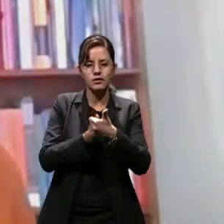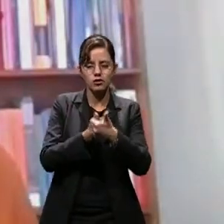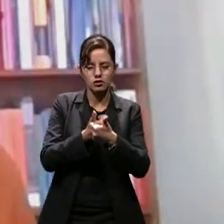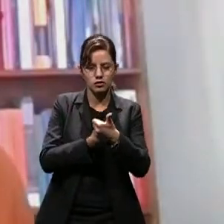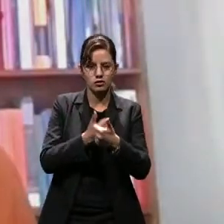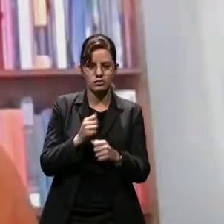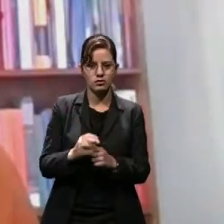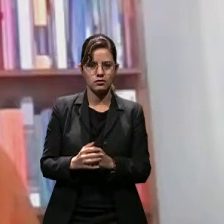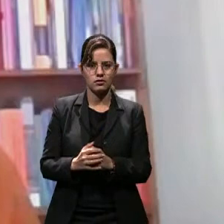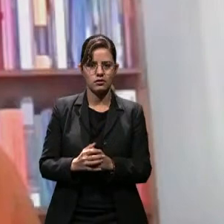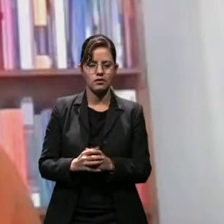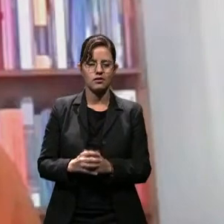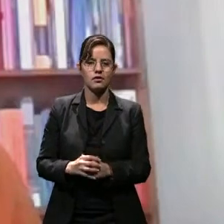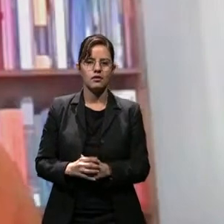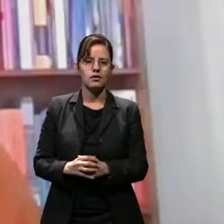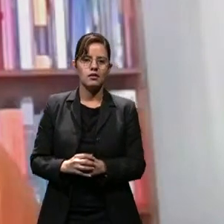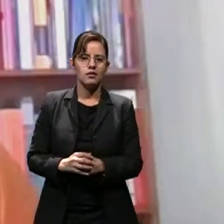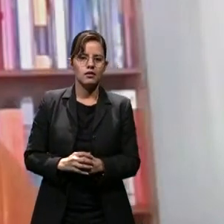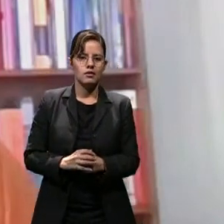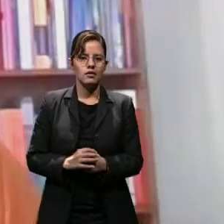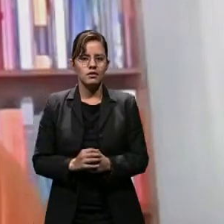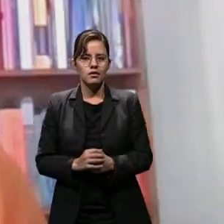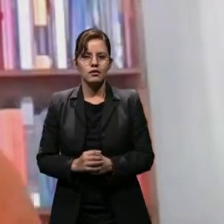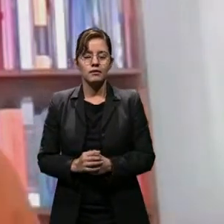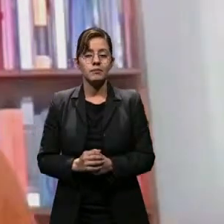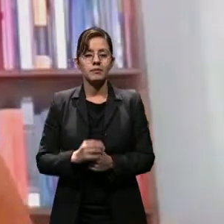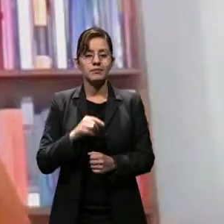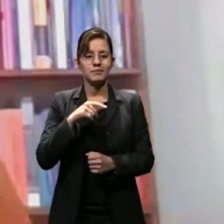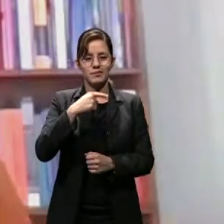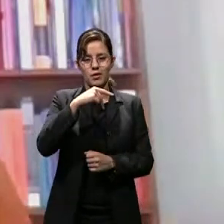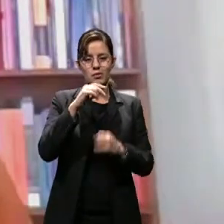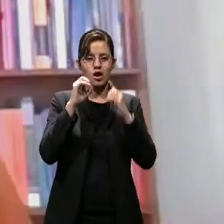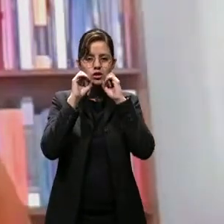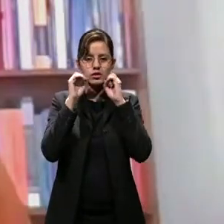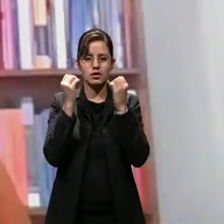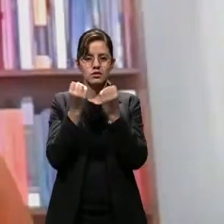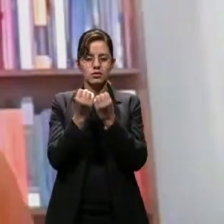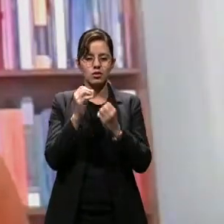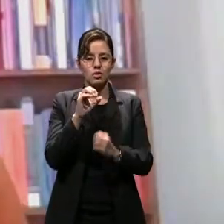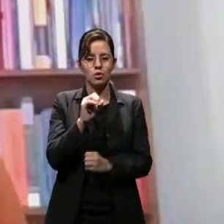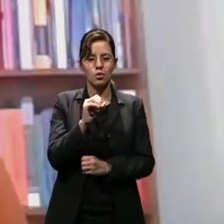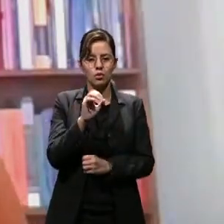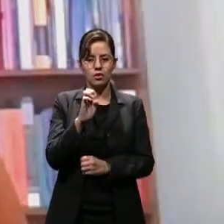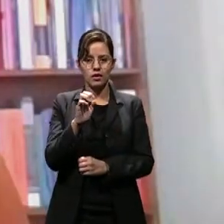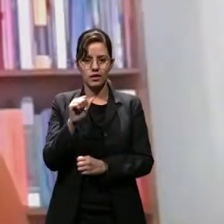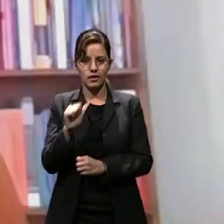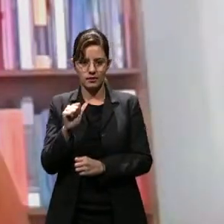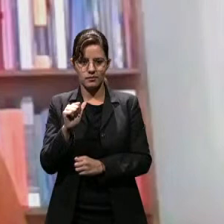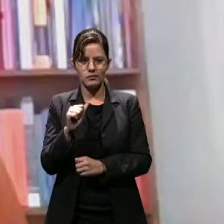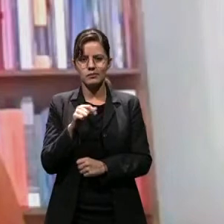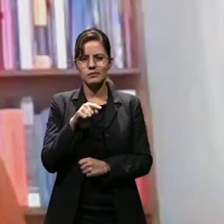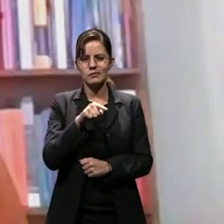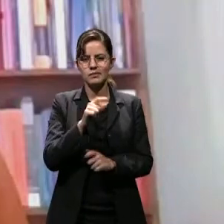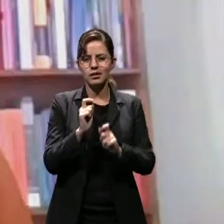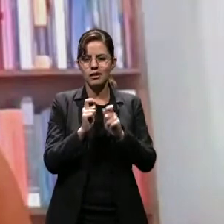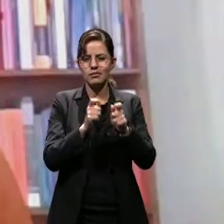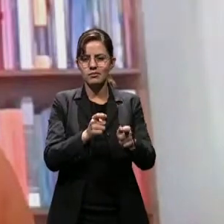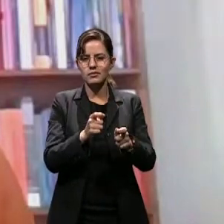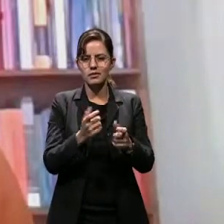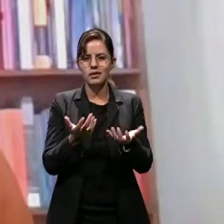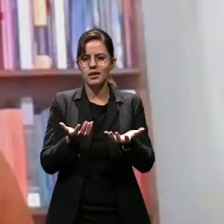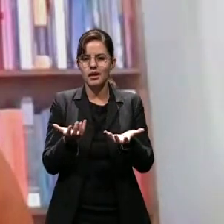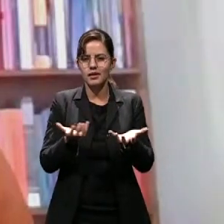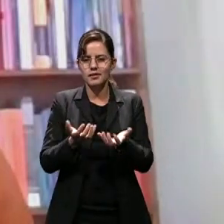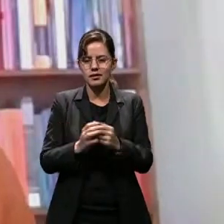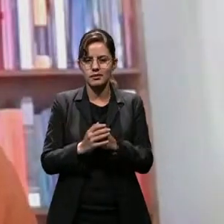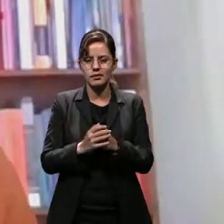challenges, the role that OAS has, especially in the